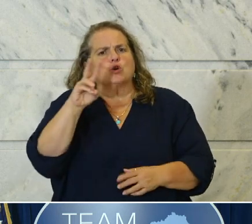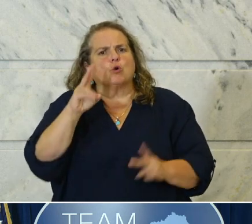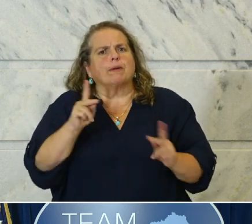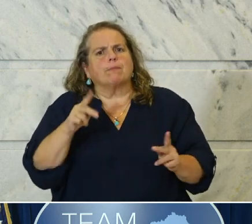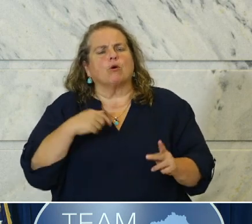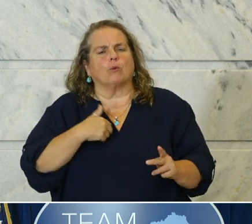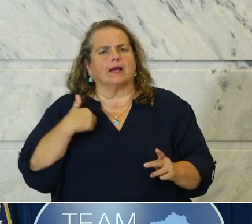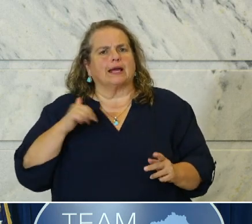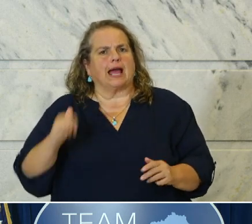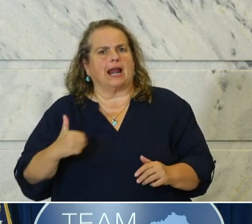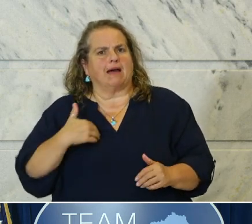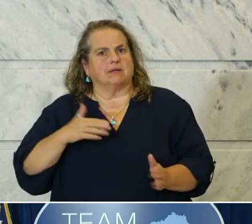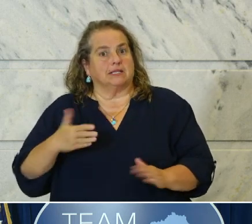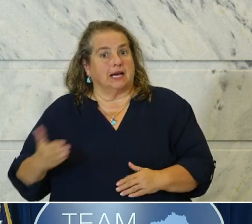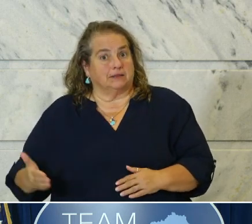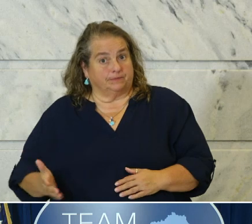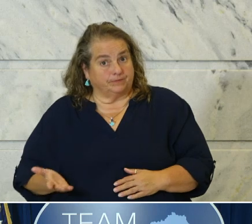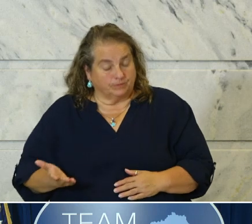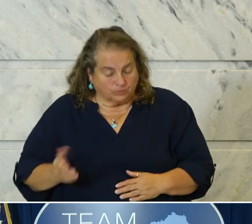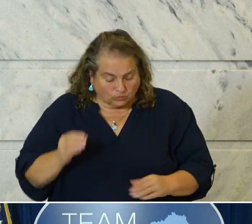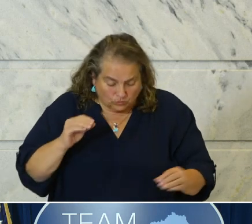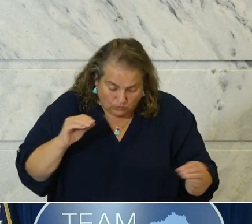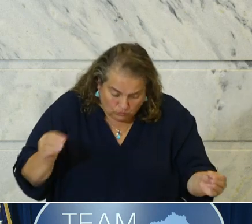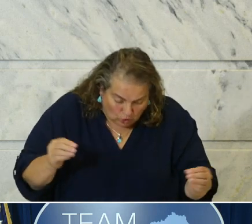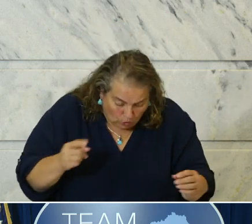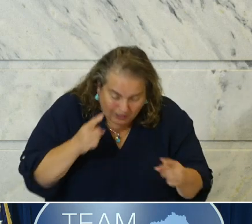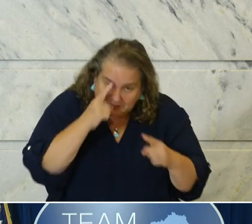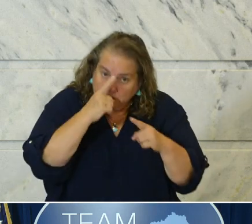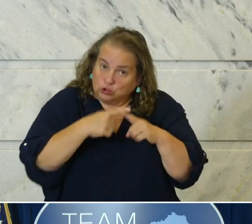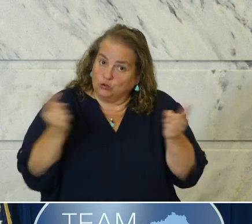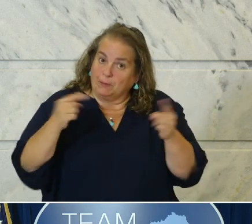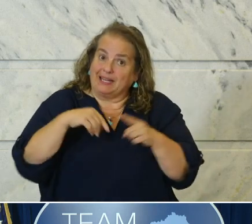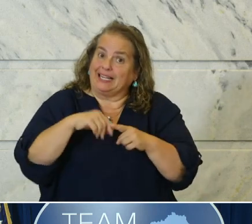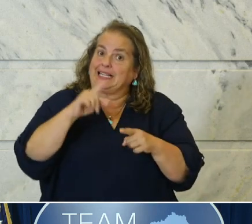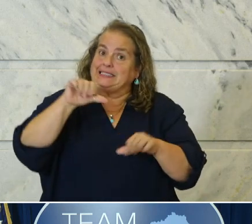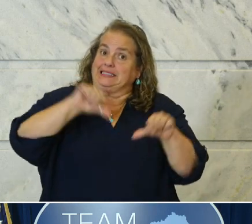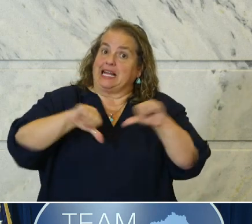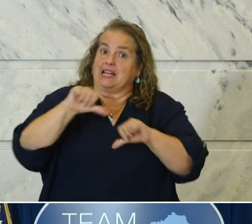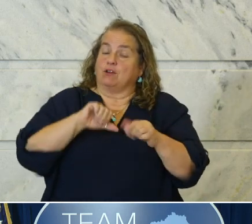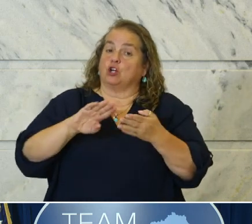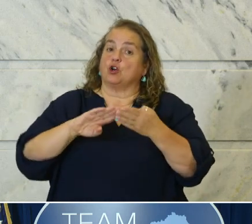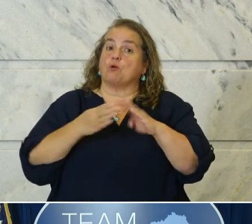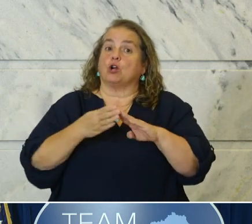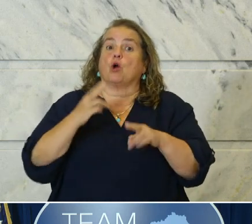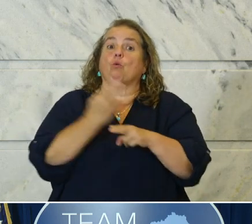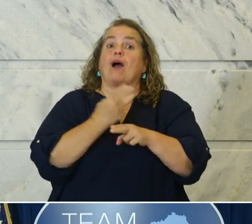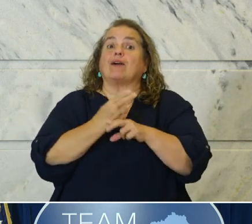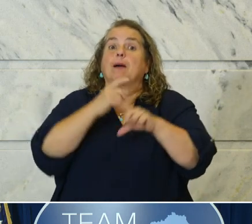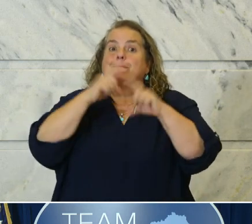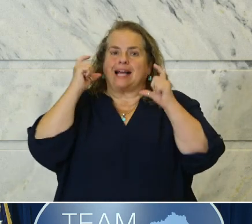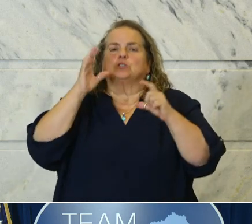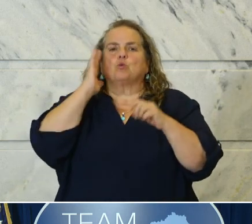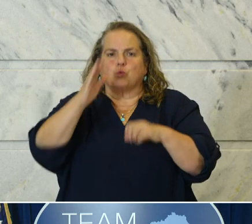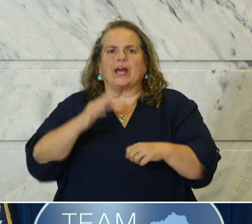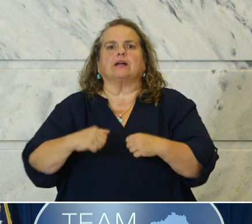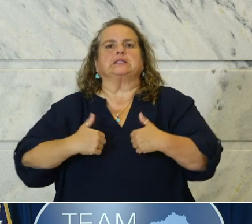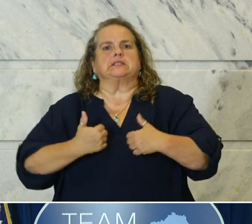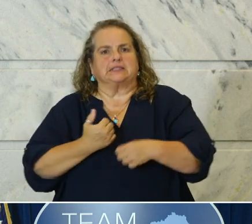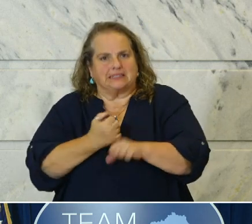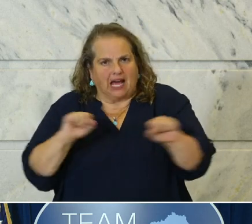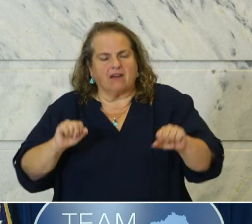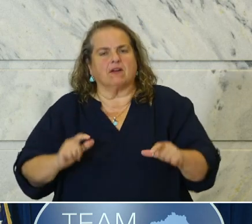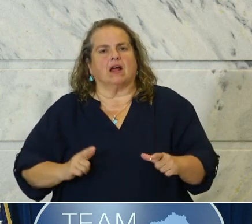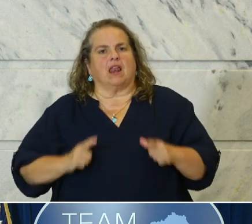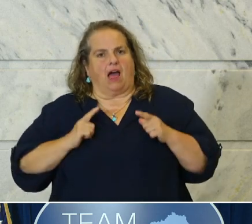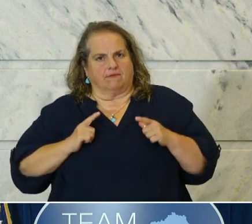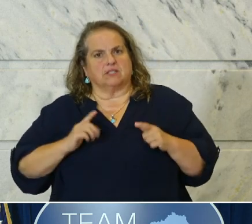is no disagreement in the scientific community that wearing a mask will help save somebody else's life, will protect the health of